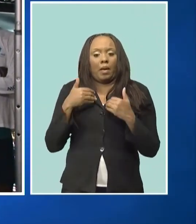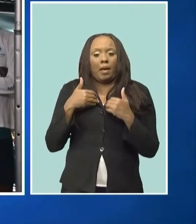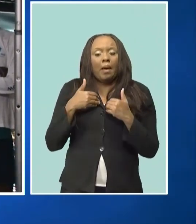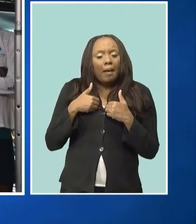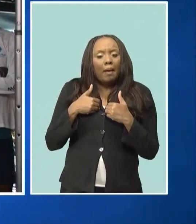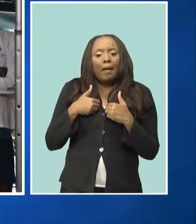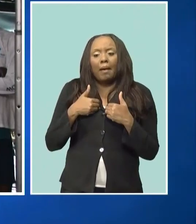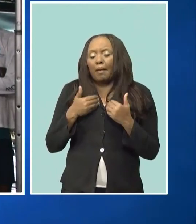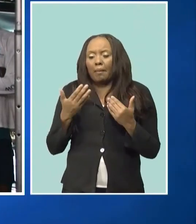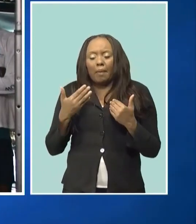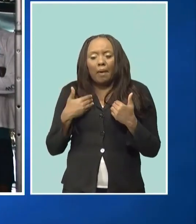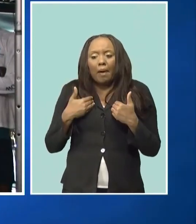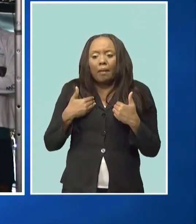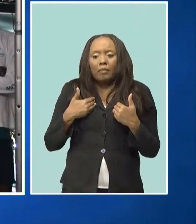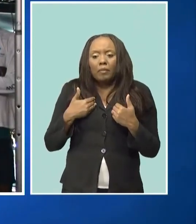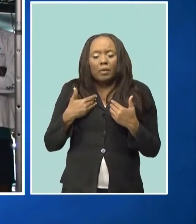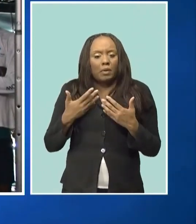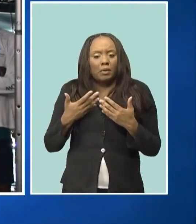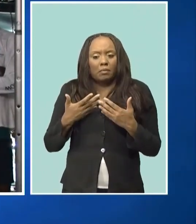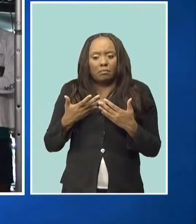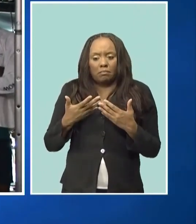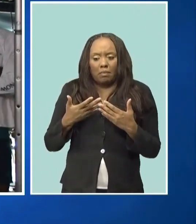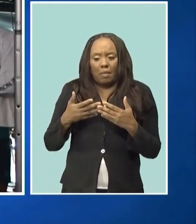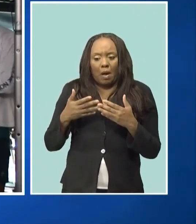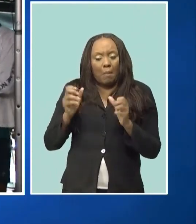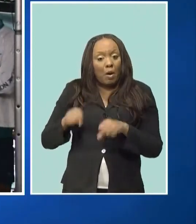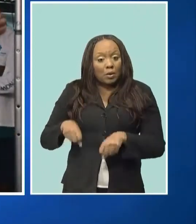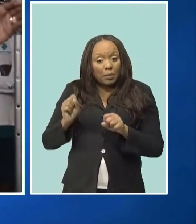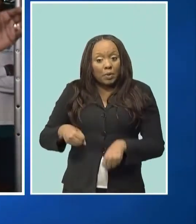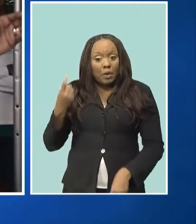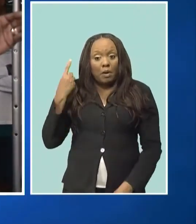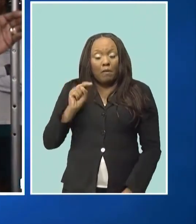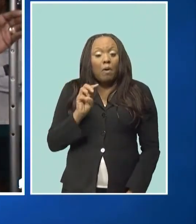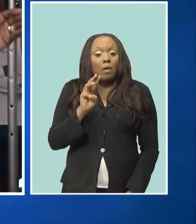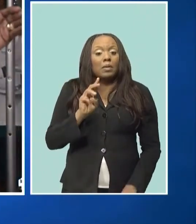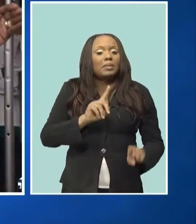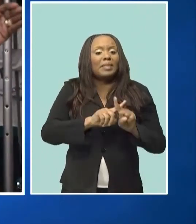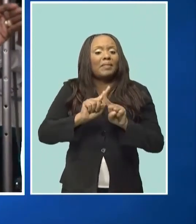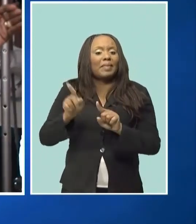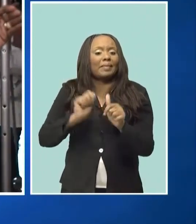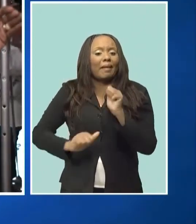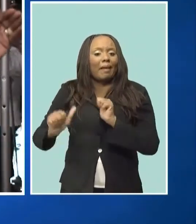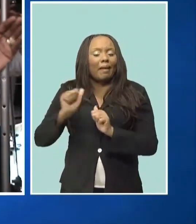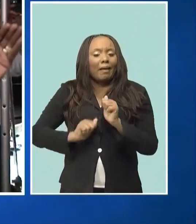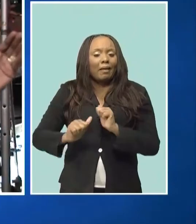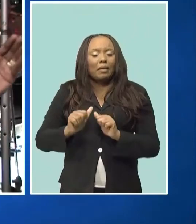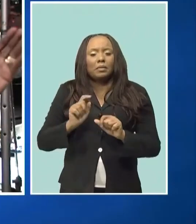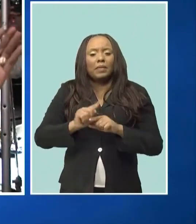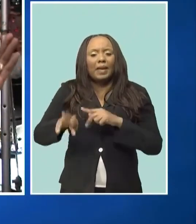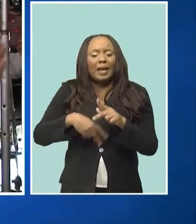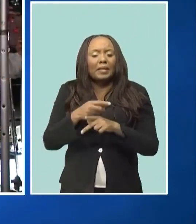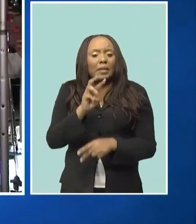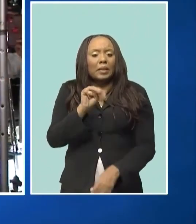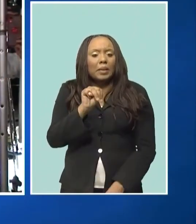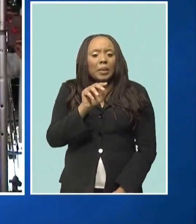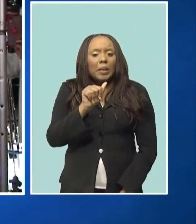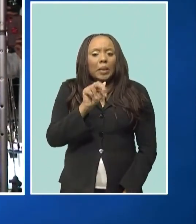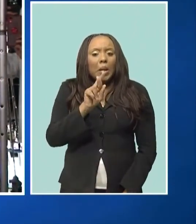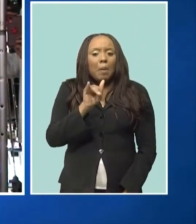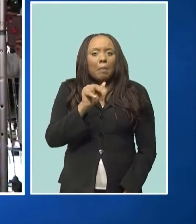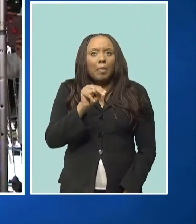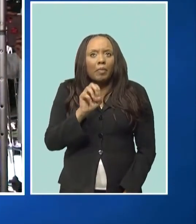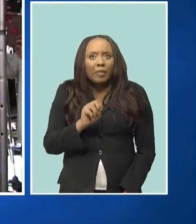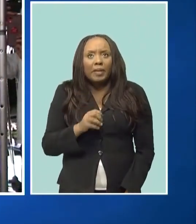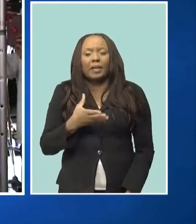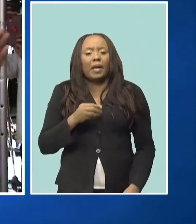conservation, reef restoration, areas for revetment, areas for mitigation and adaptation, and